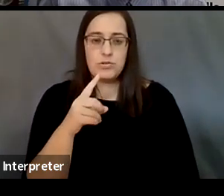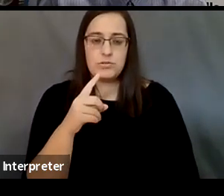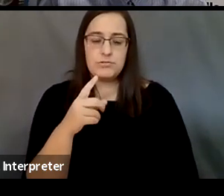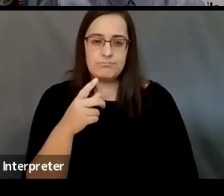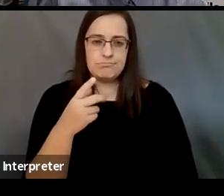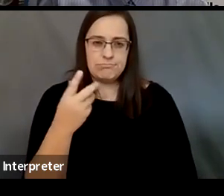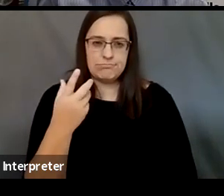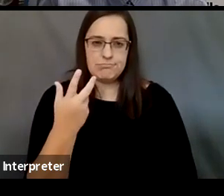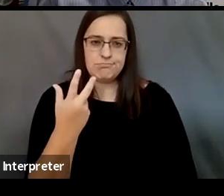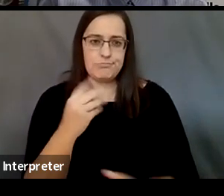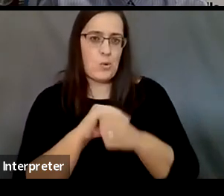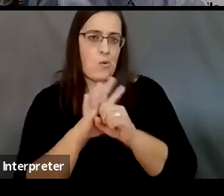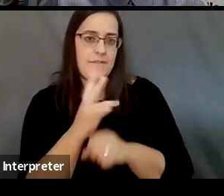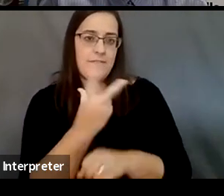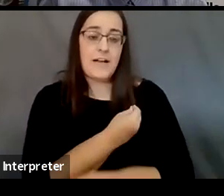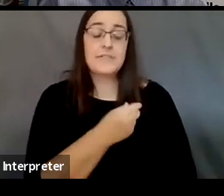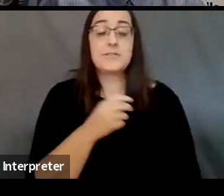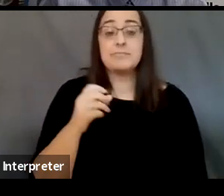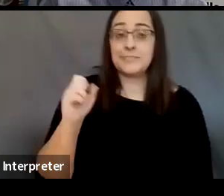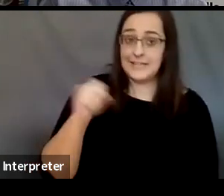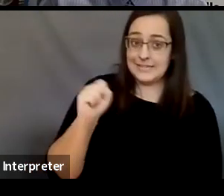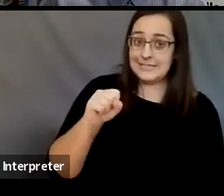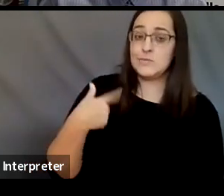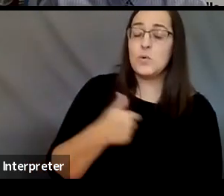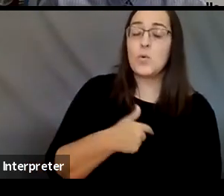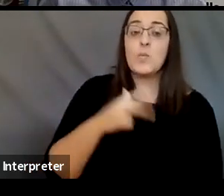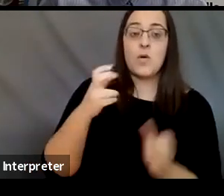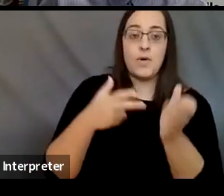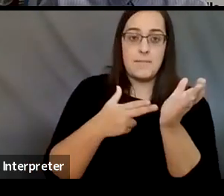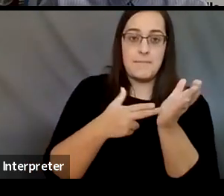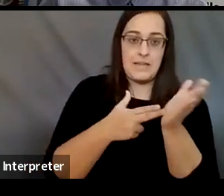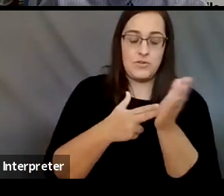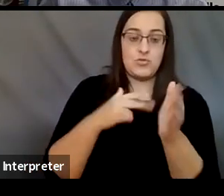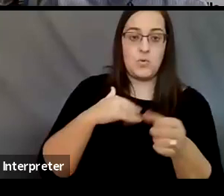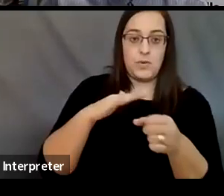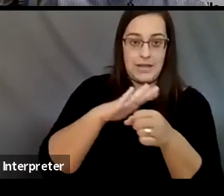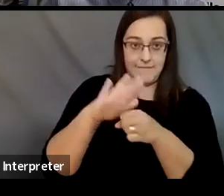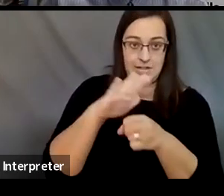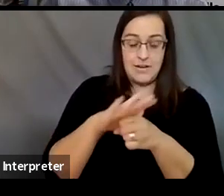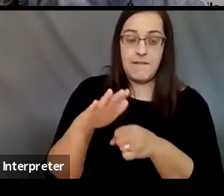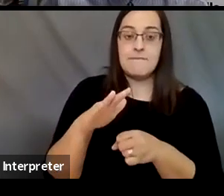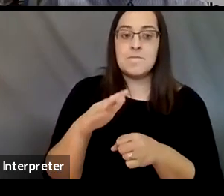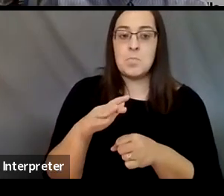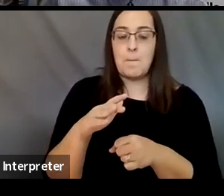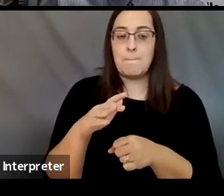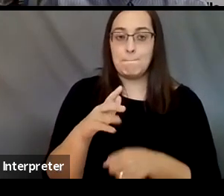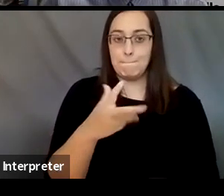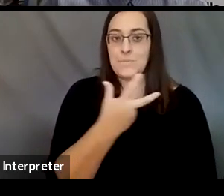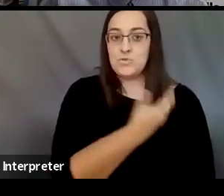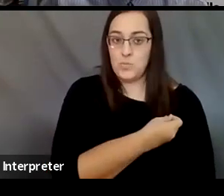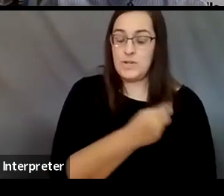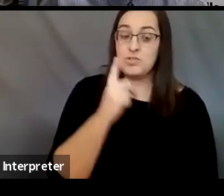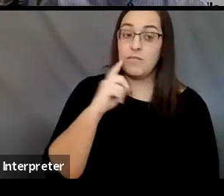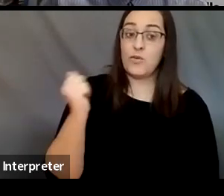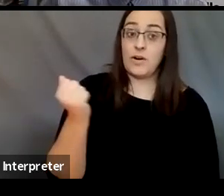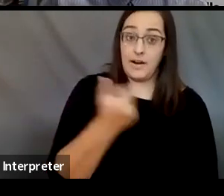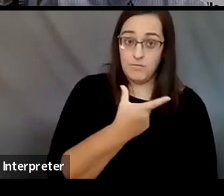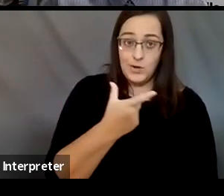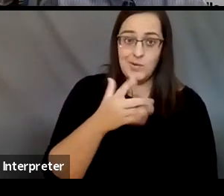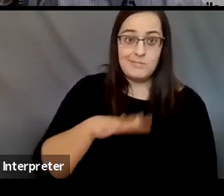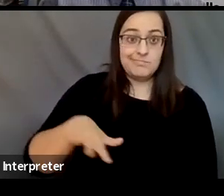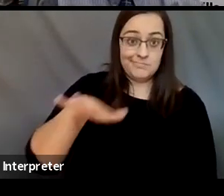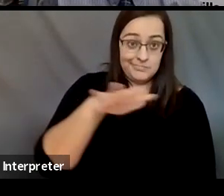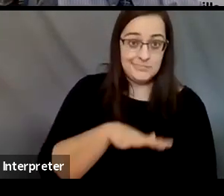Yes, so we wanted to make sure that we had enough syringes for everyone in our community.